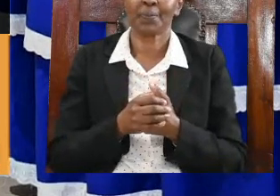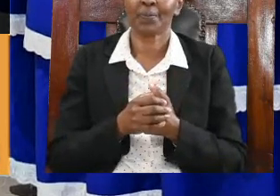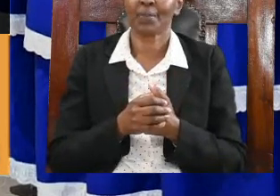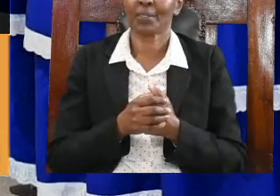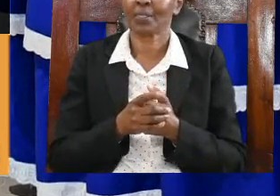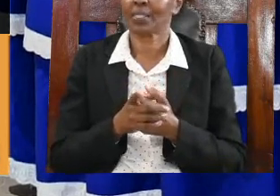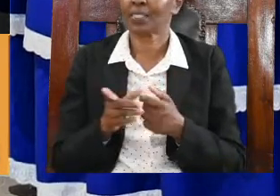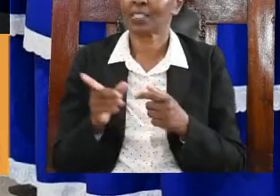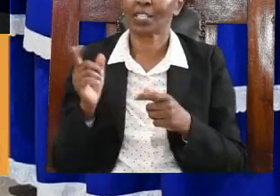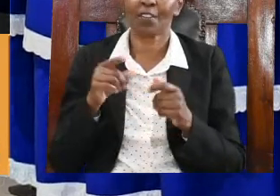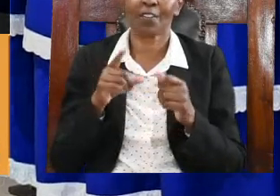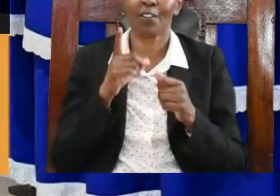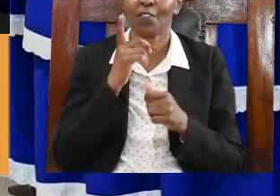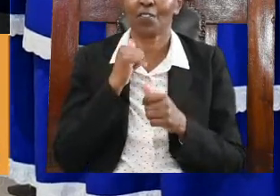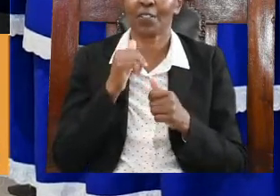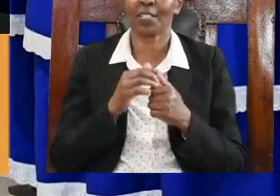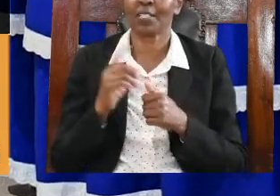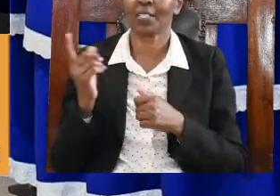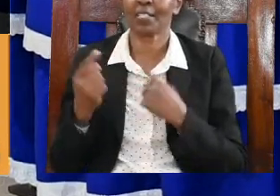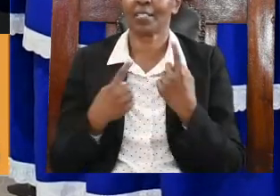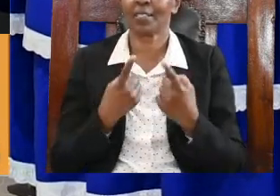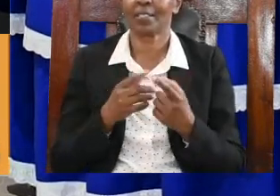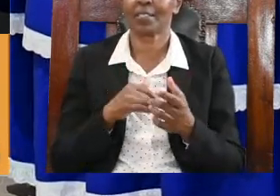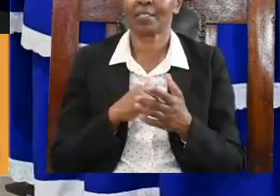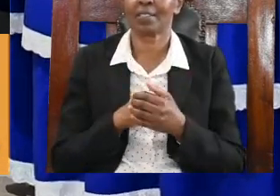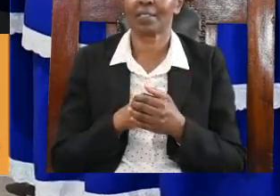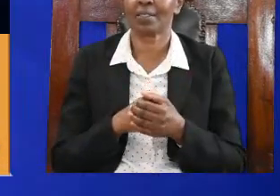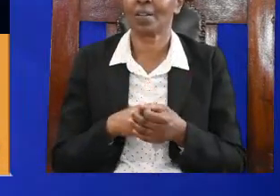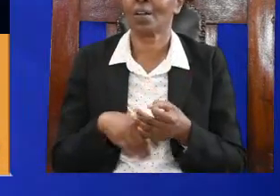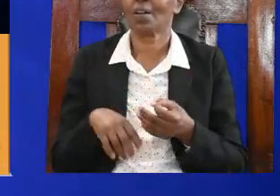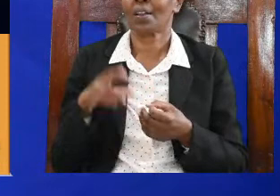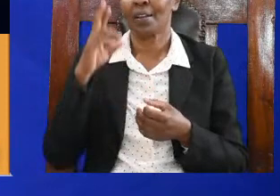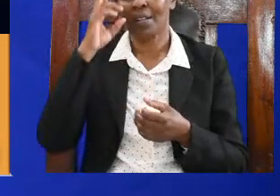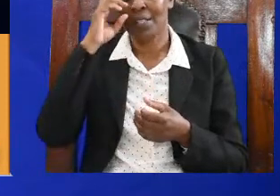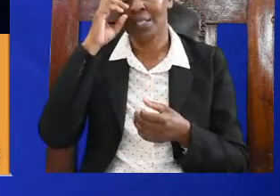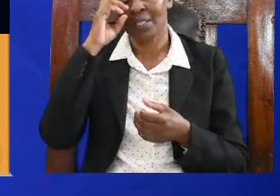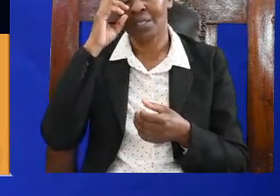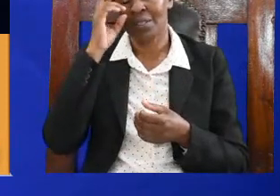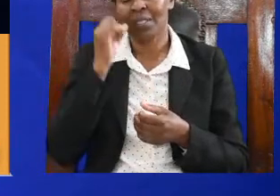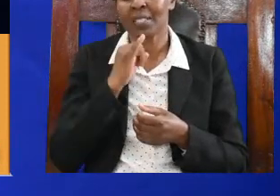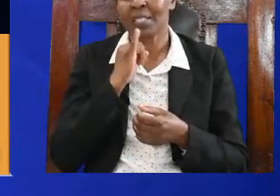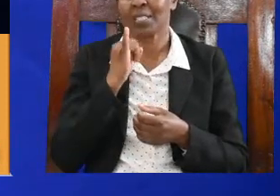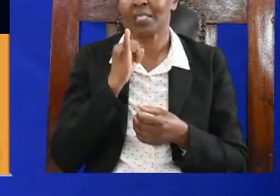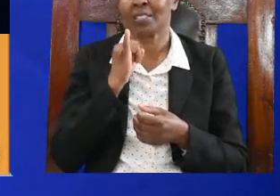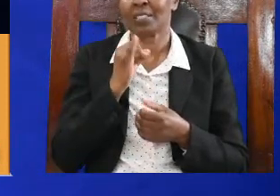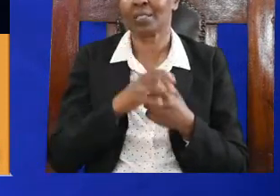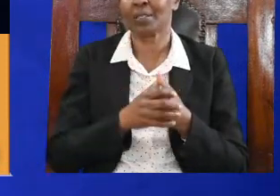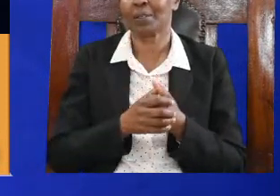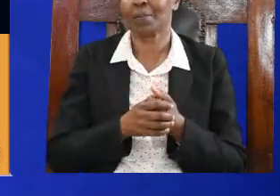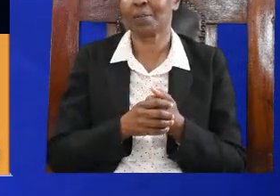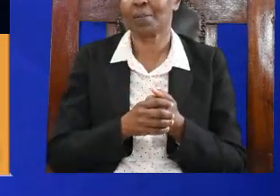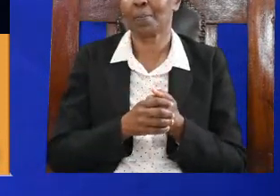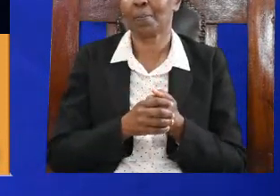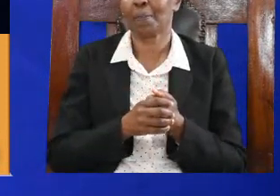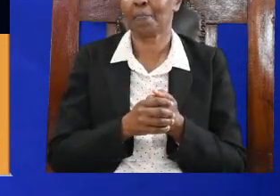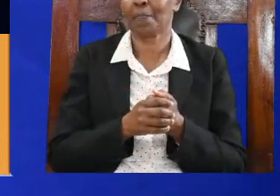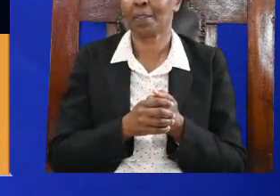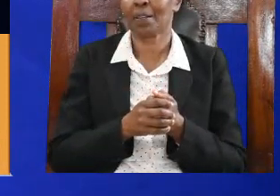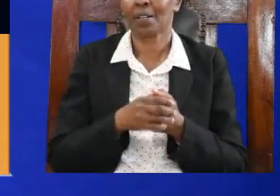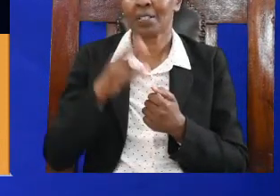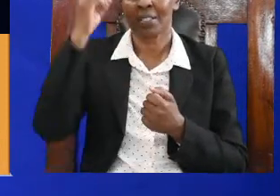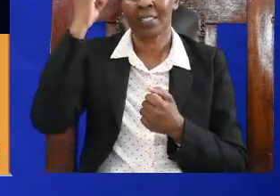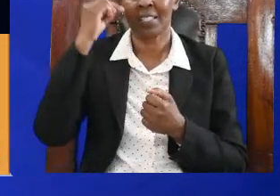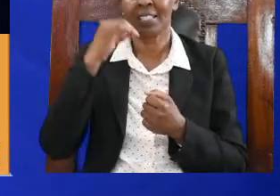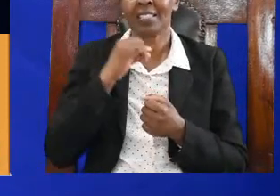kumalizia, nimesema the reason. One is Satan. The reason for Satan is to